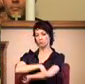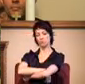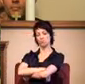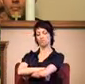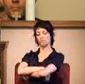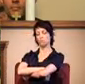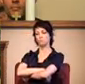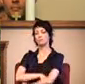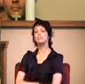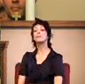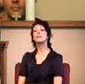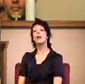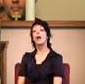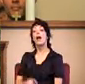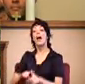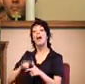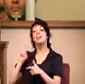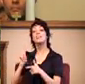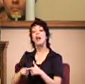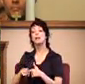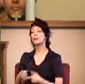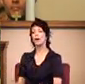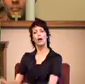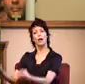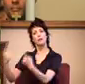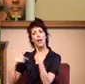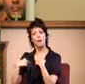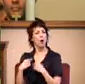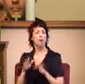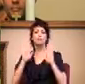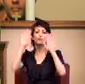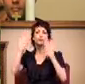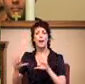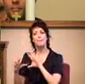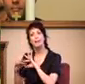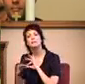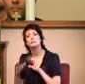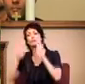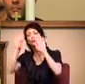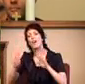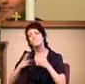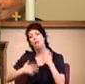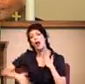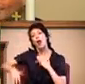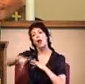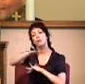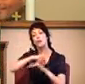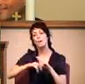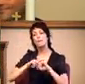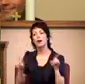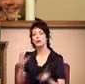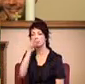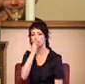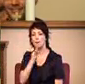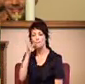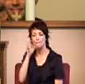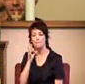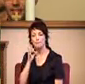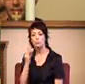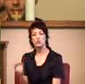And then when it came, and it was a great message, and it was great fellowship. And then when communion came around